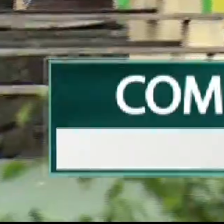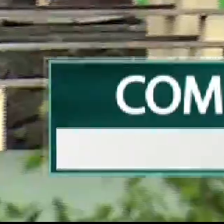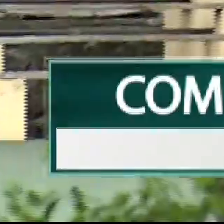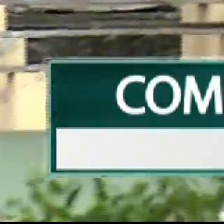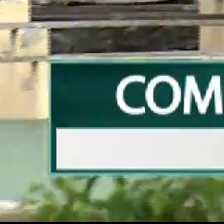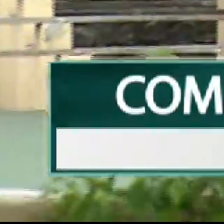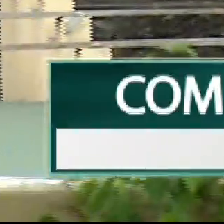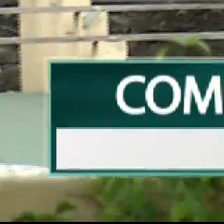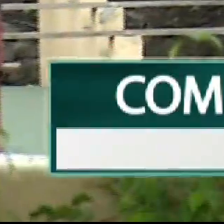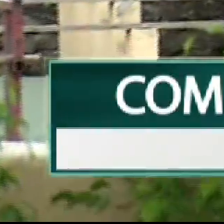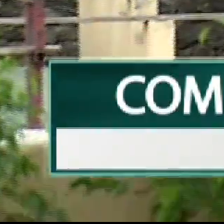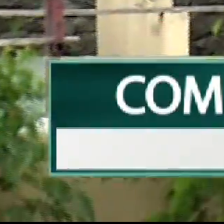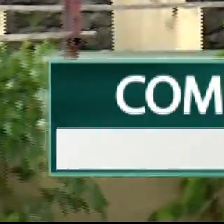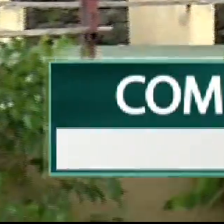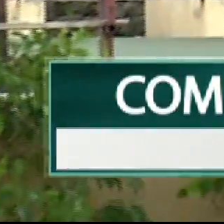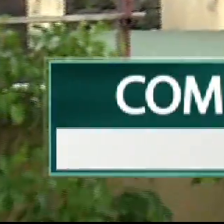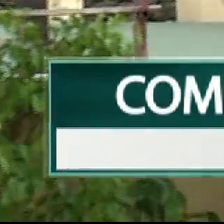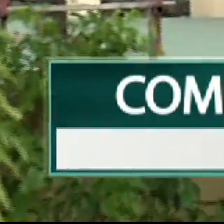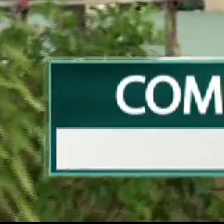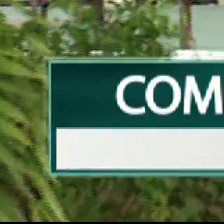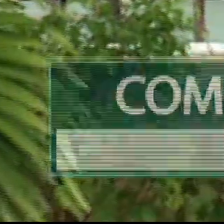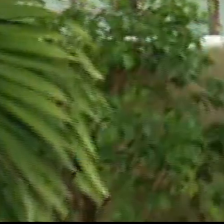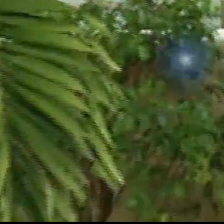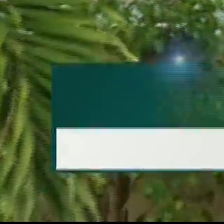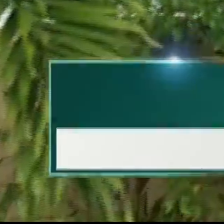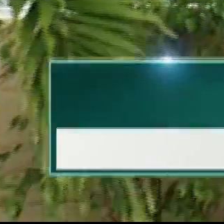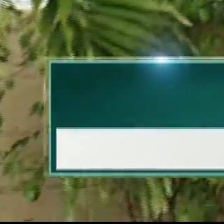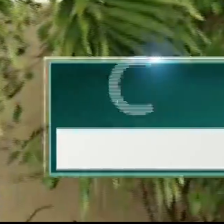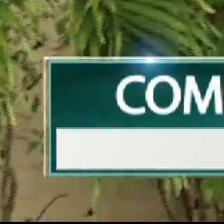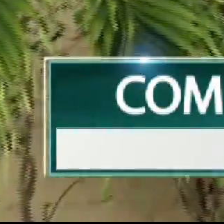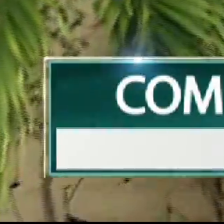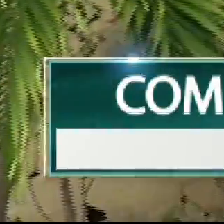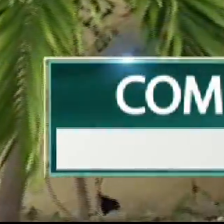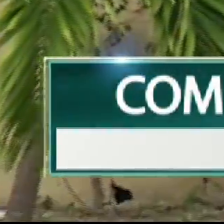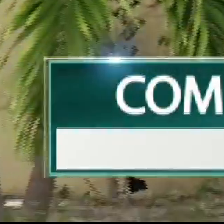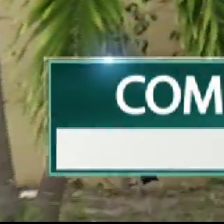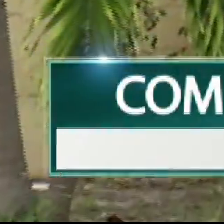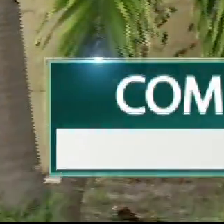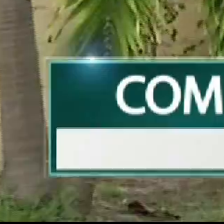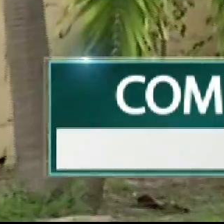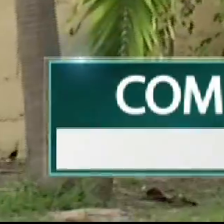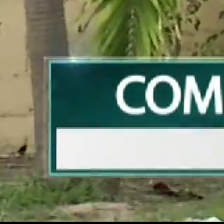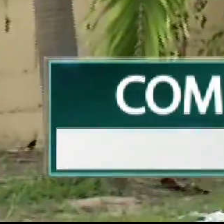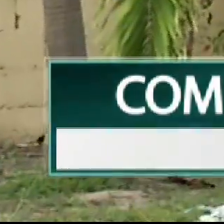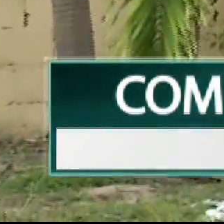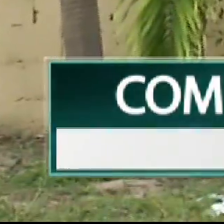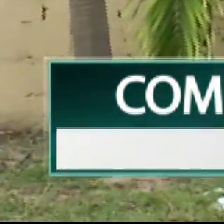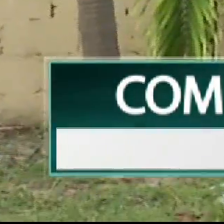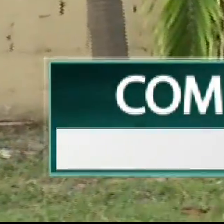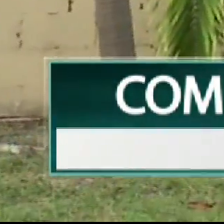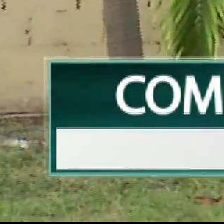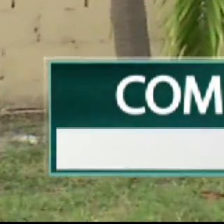And we visit the Fox Hill community 1 week after that bloody tragedy. You're watching The Bahamas Tonight.